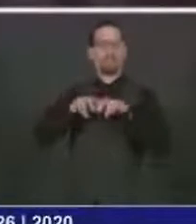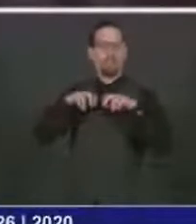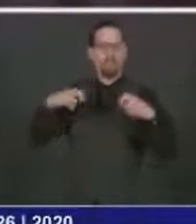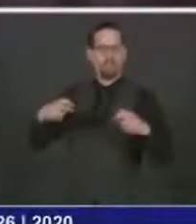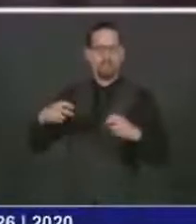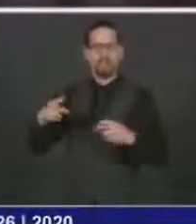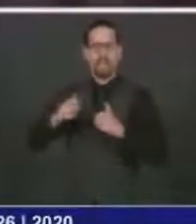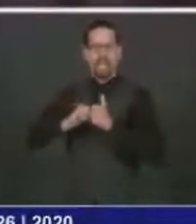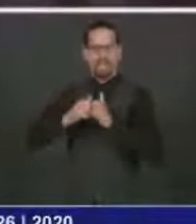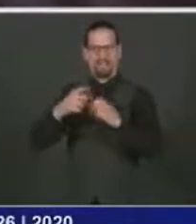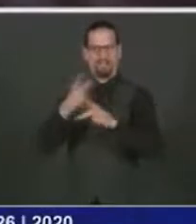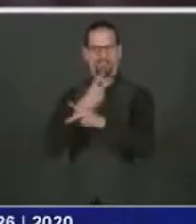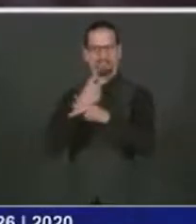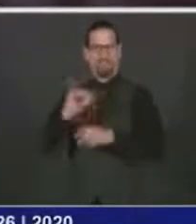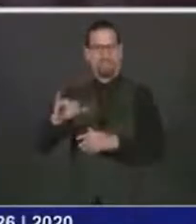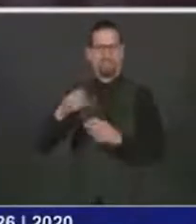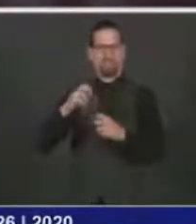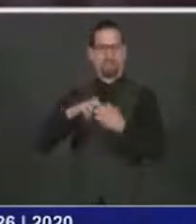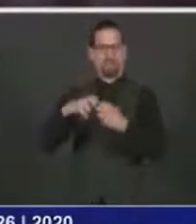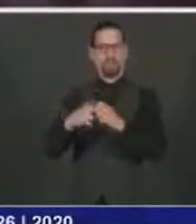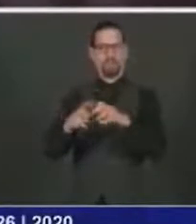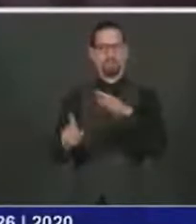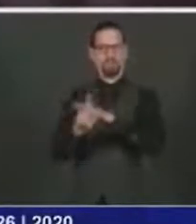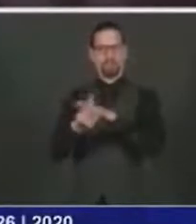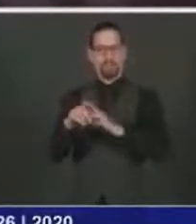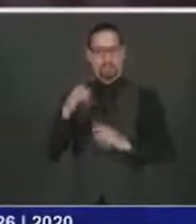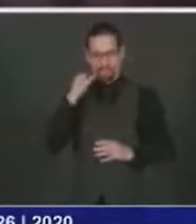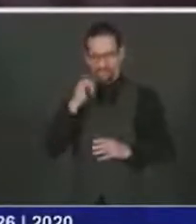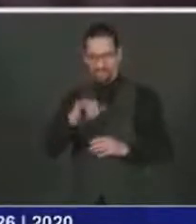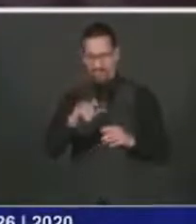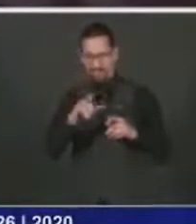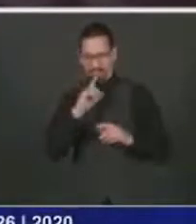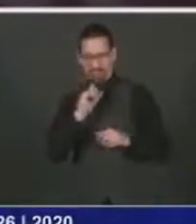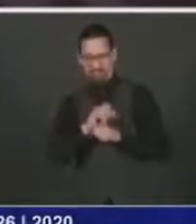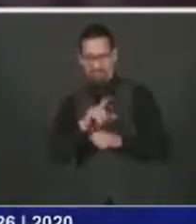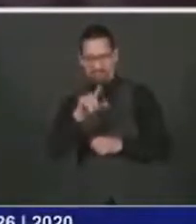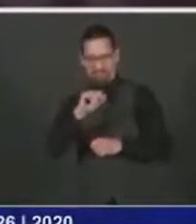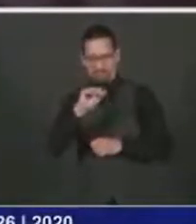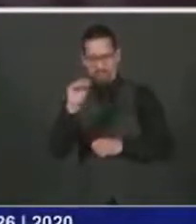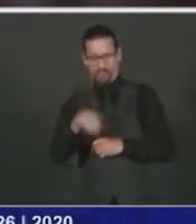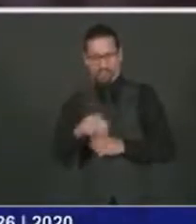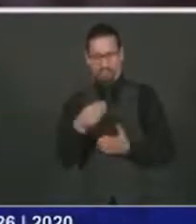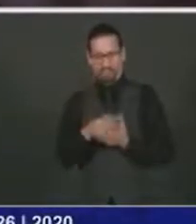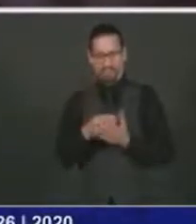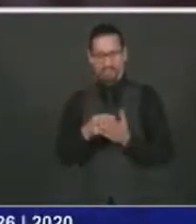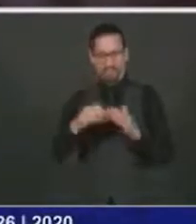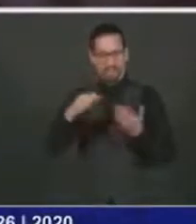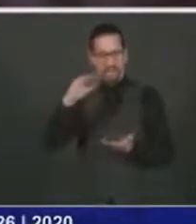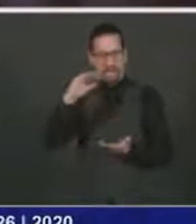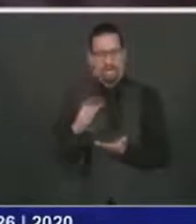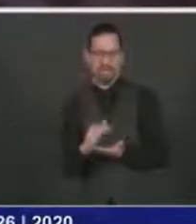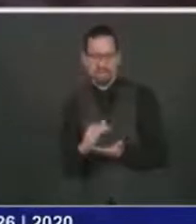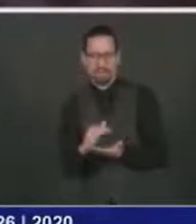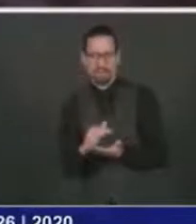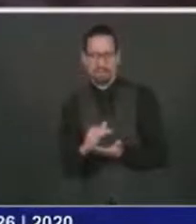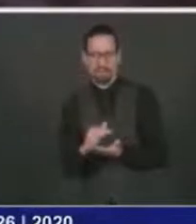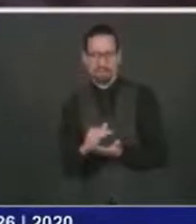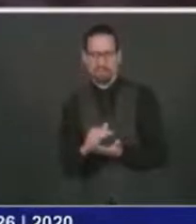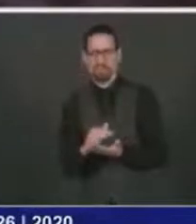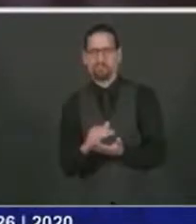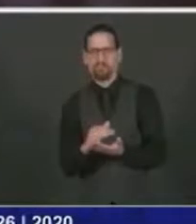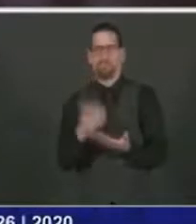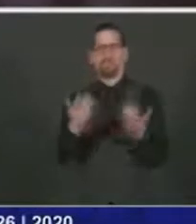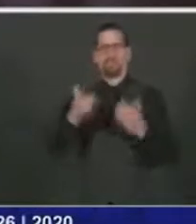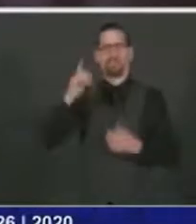that is, as you say, whatever, 20% funded, you're at serious risk of someone not getting their pension down the